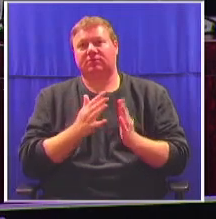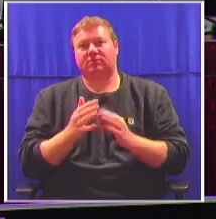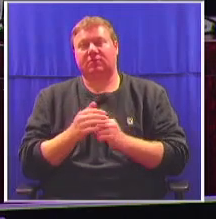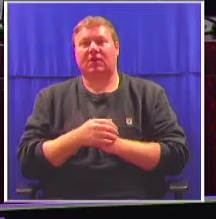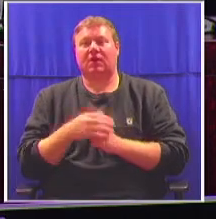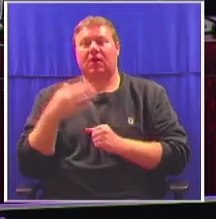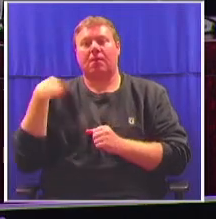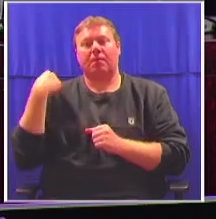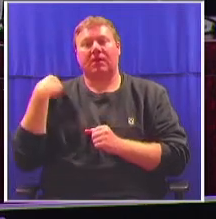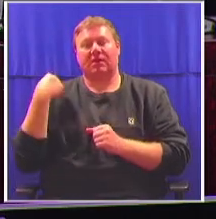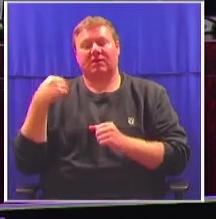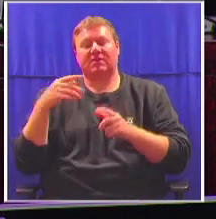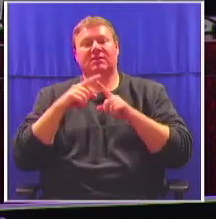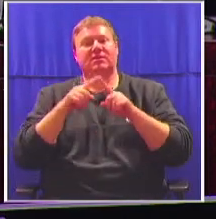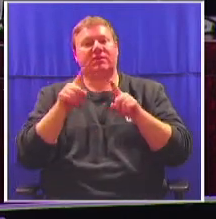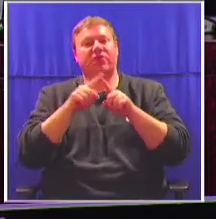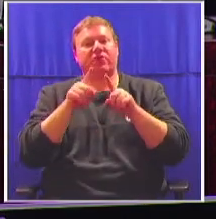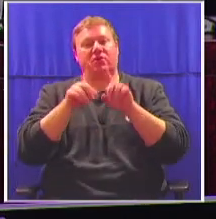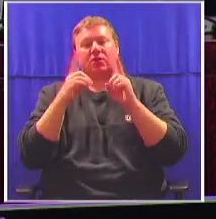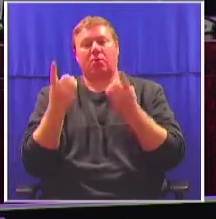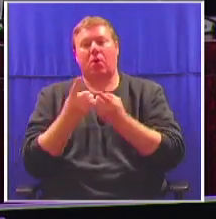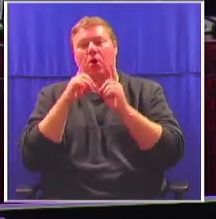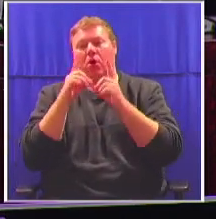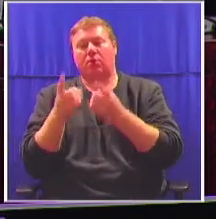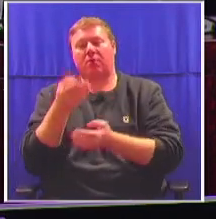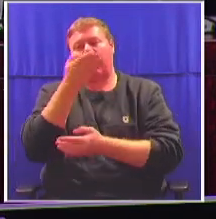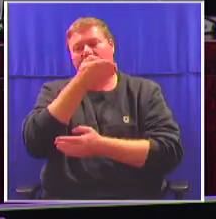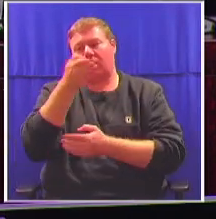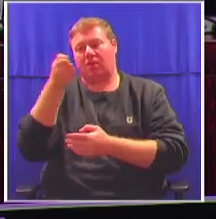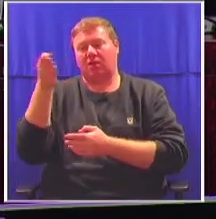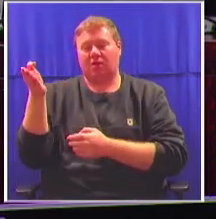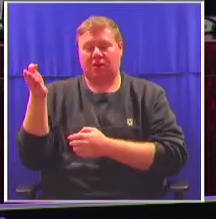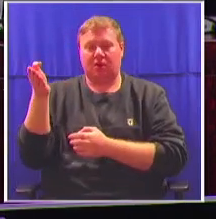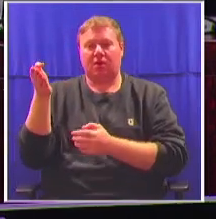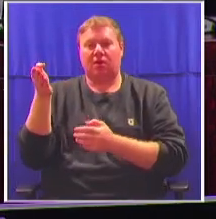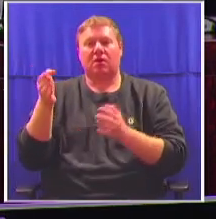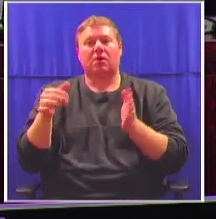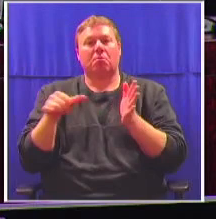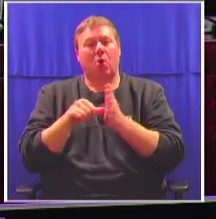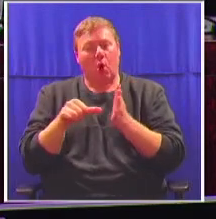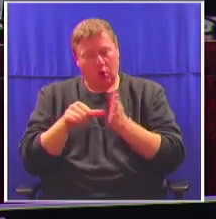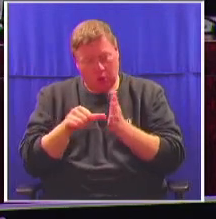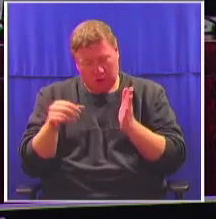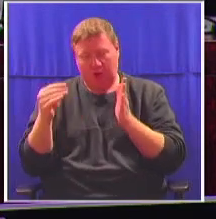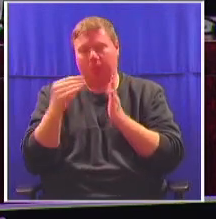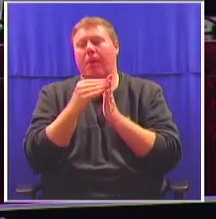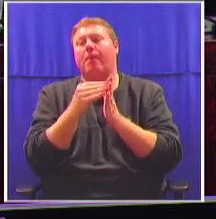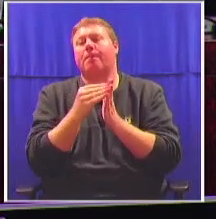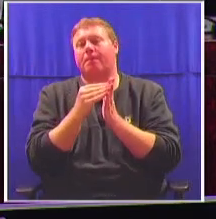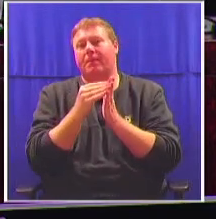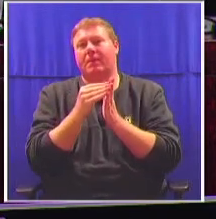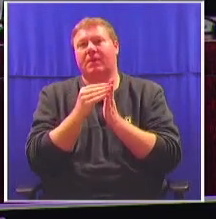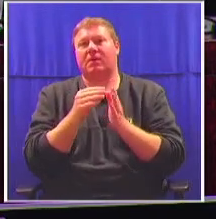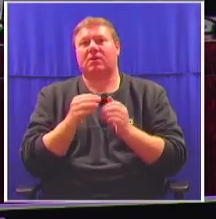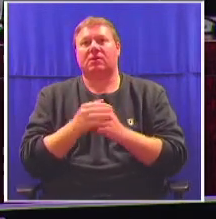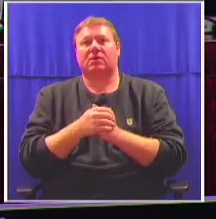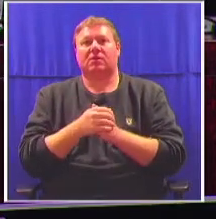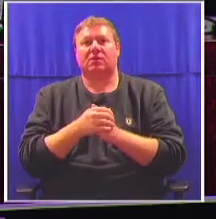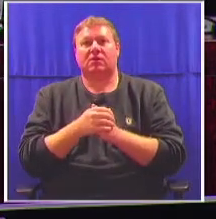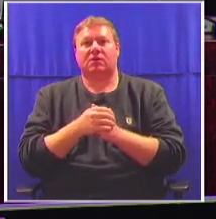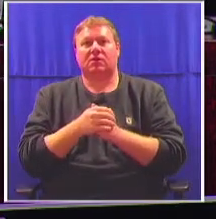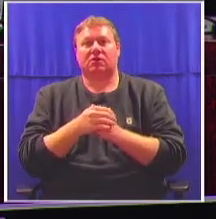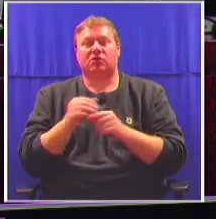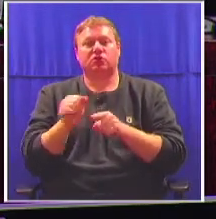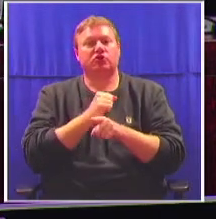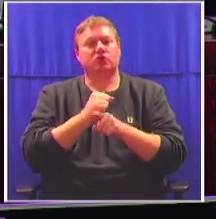Ministers across departments have been tasked to priorities and are meant to massify the training of